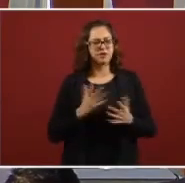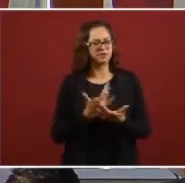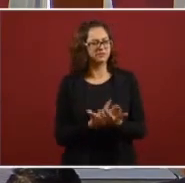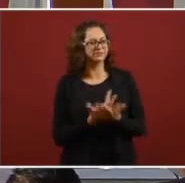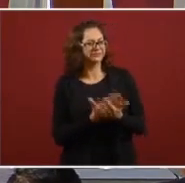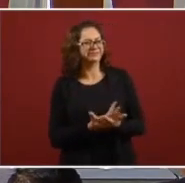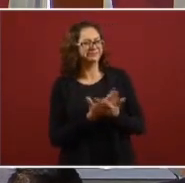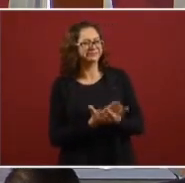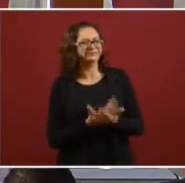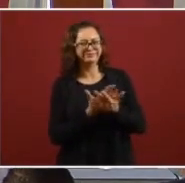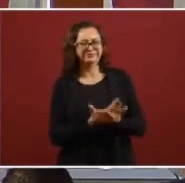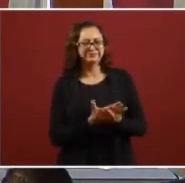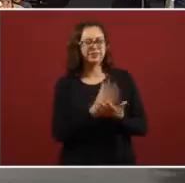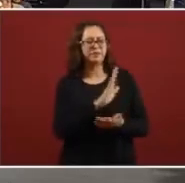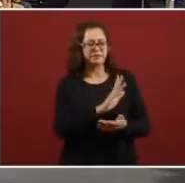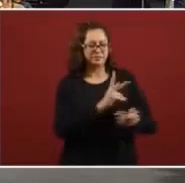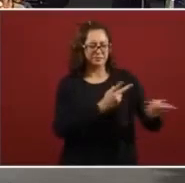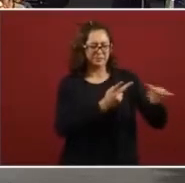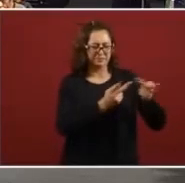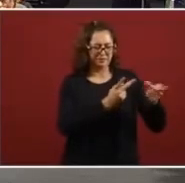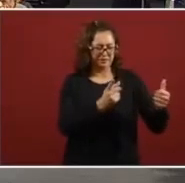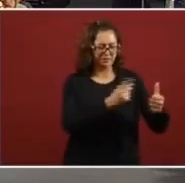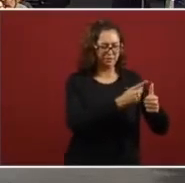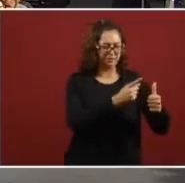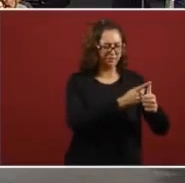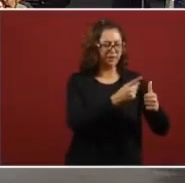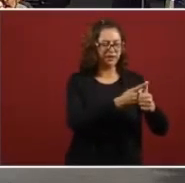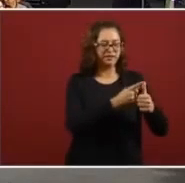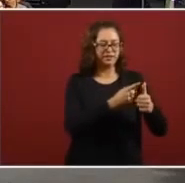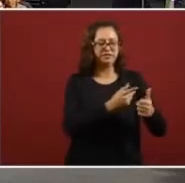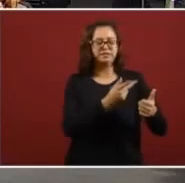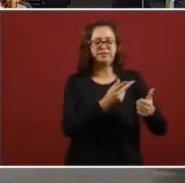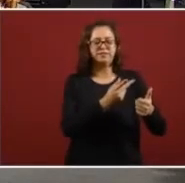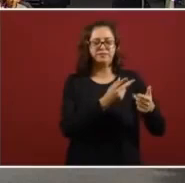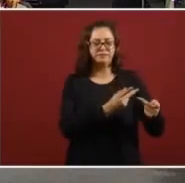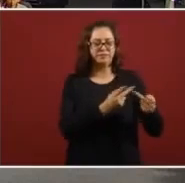If you want to wait, if you want us to wait so you can prepare,